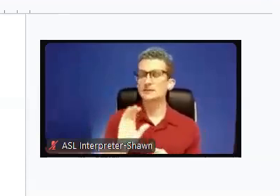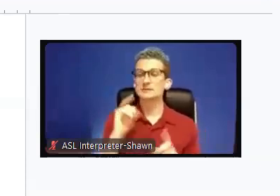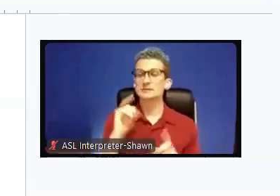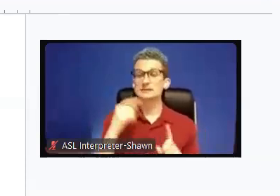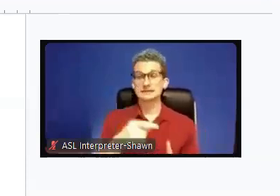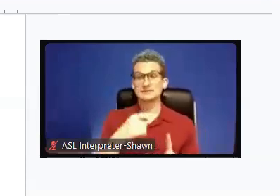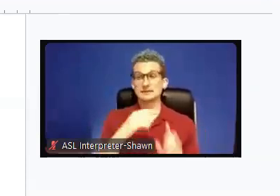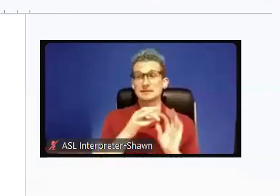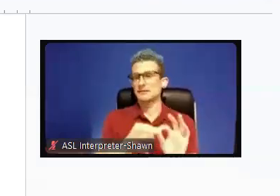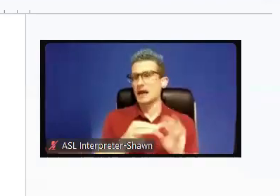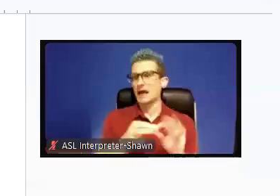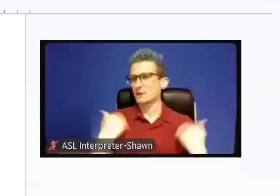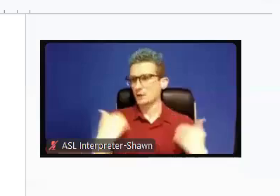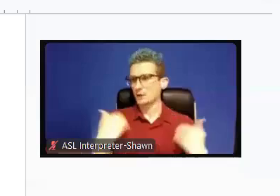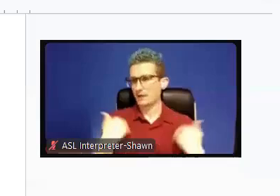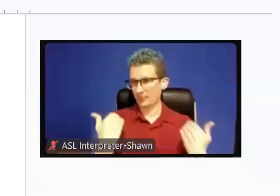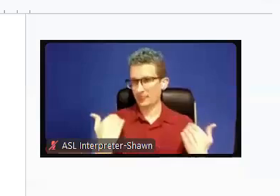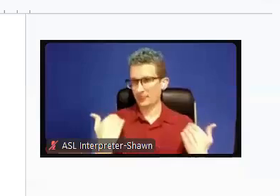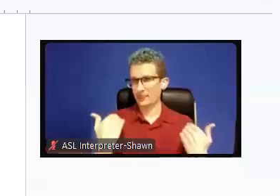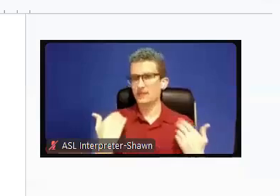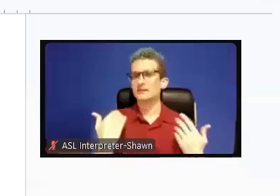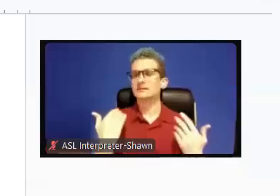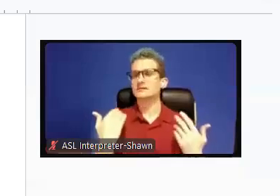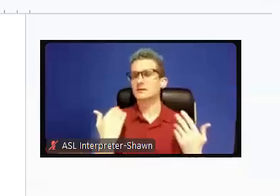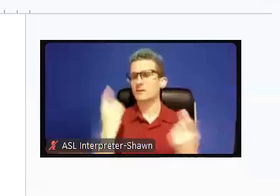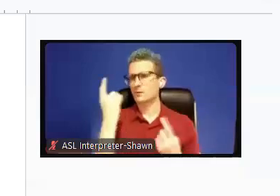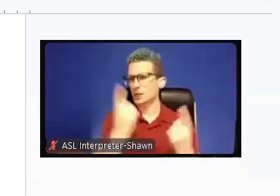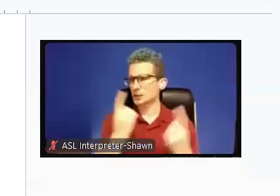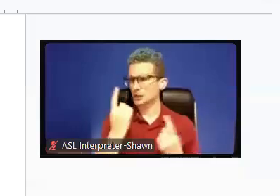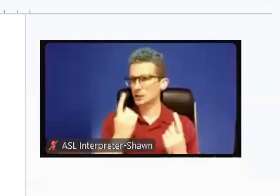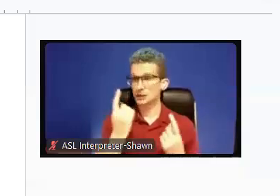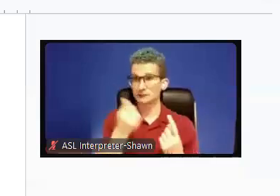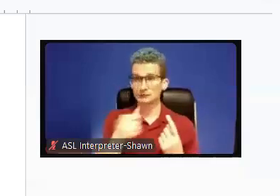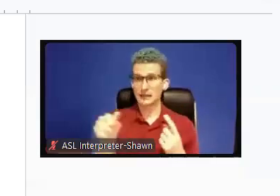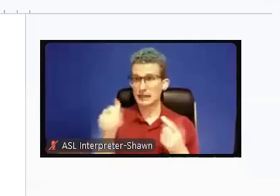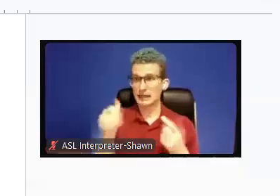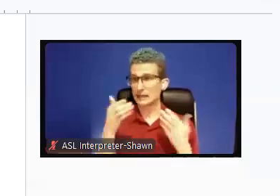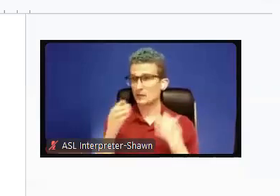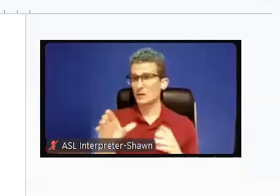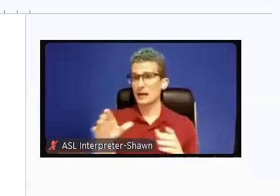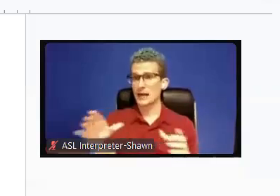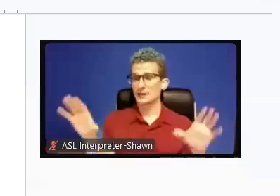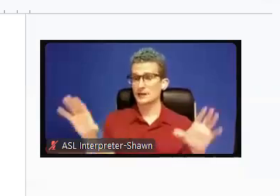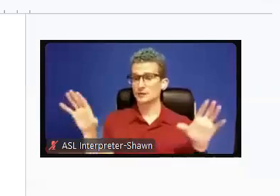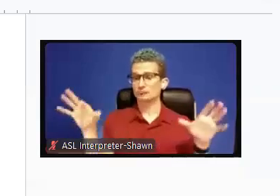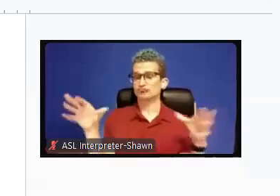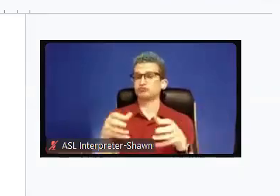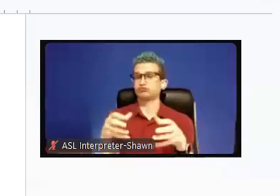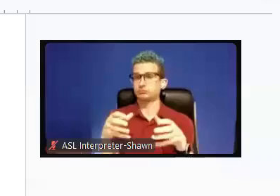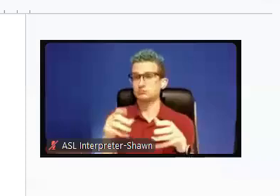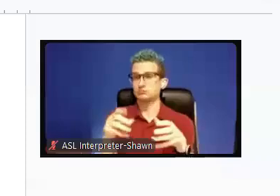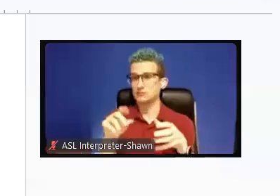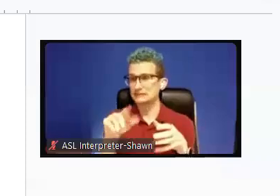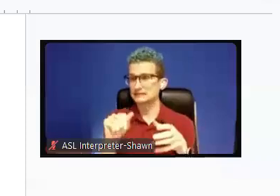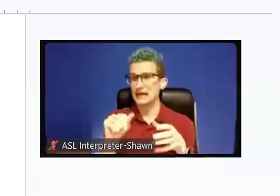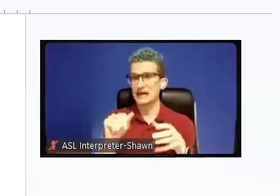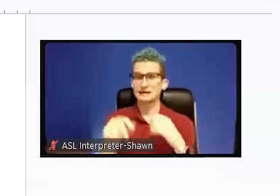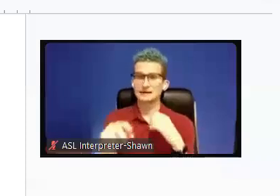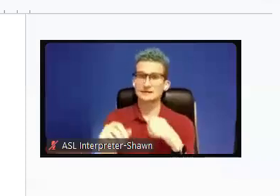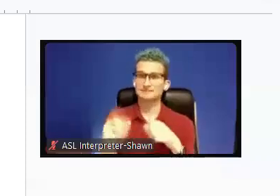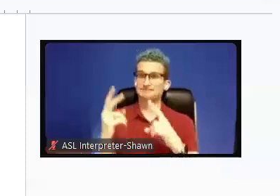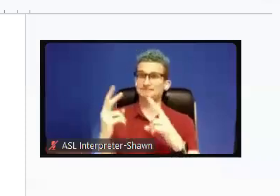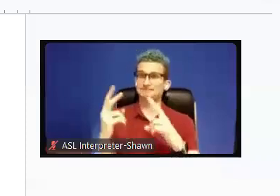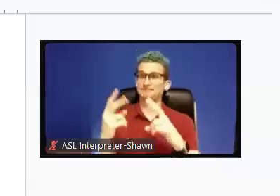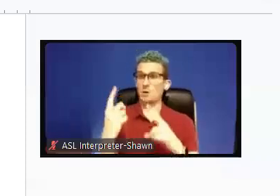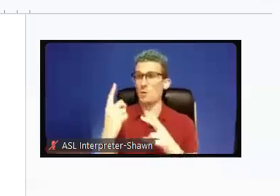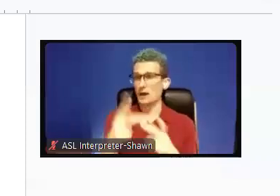youth piece as well. So I do wonder if there's a way to aggregate that data in one spot, like the Performance Hub, because it's